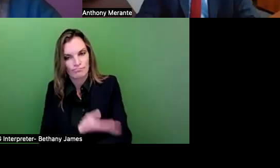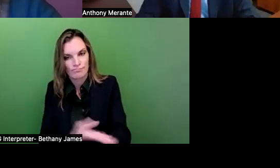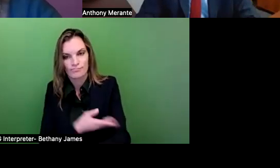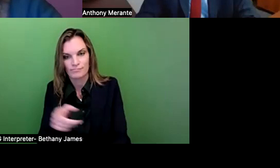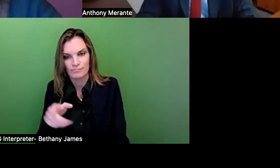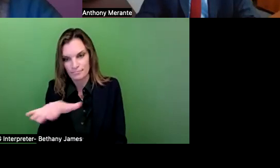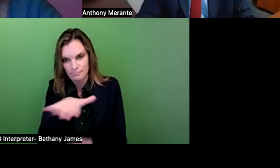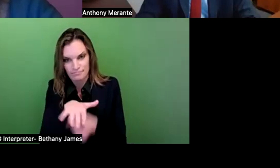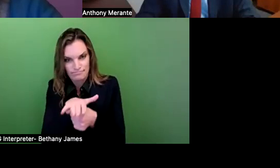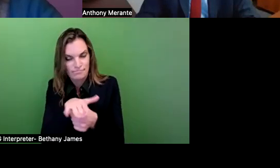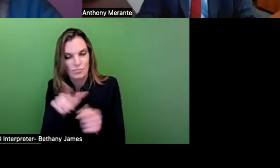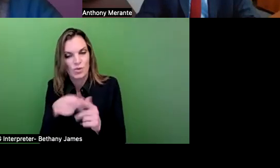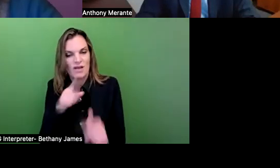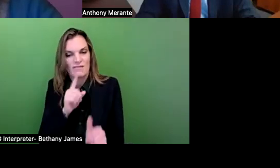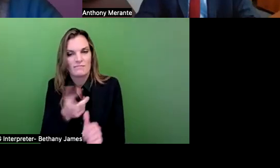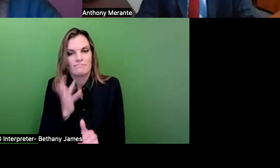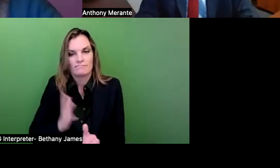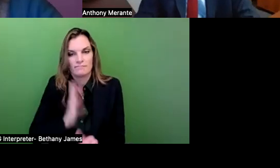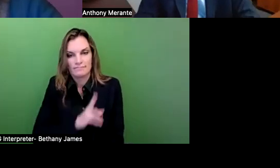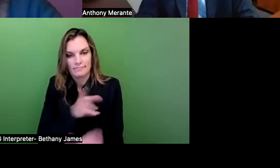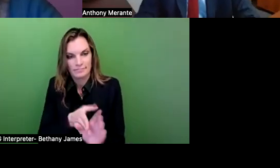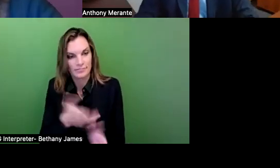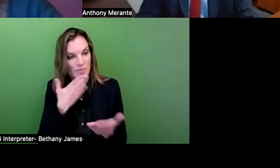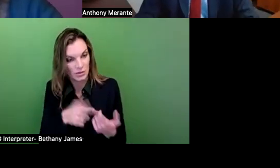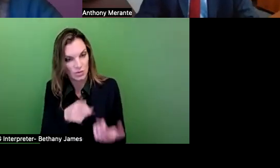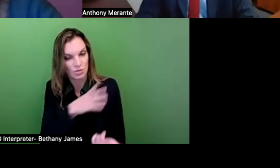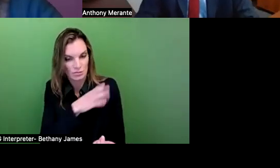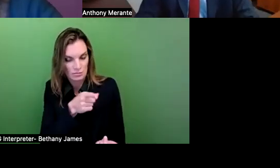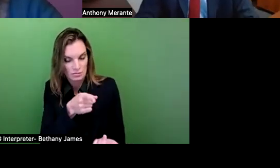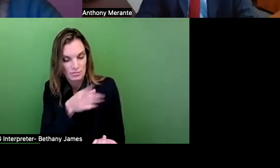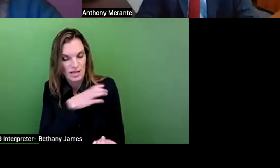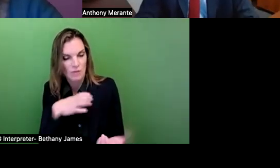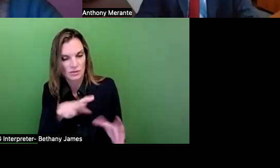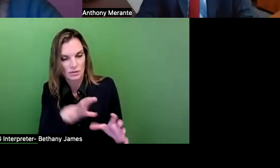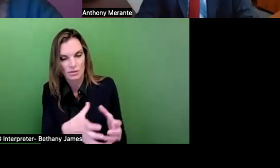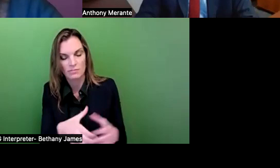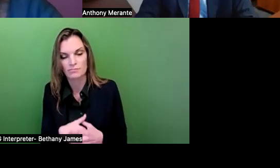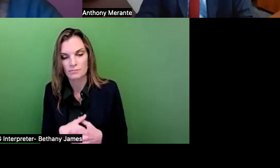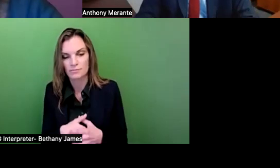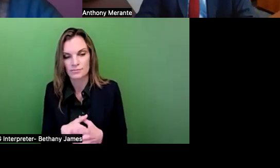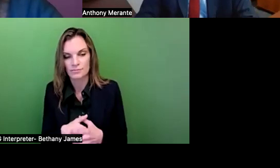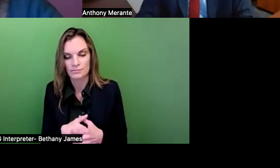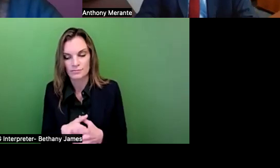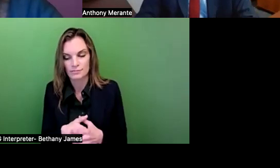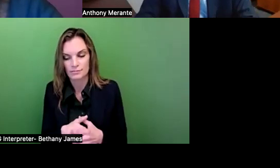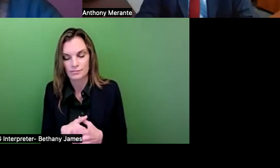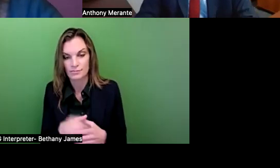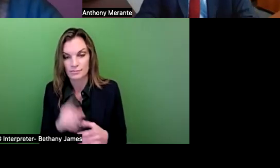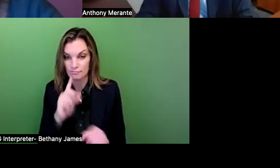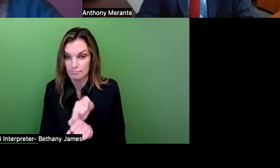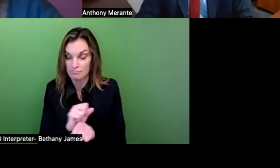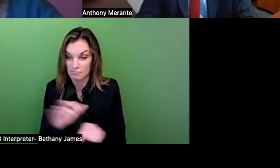this administration, actually, again, with the help of the councilman. And so was it a complete tear